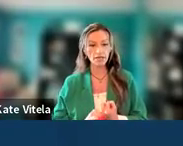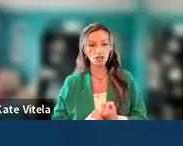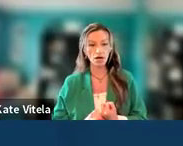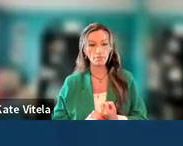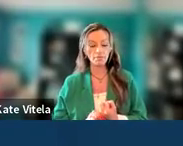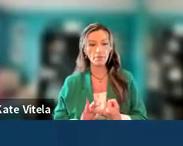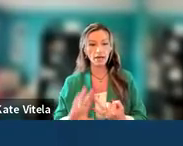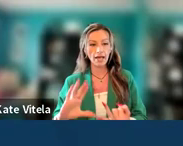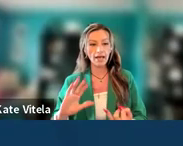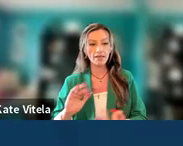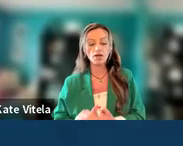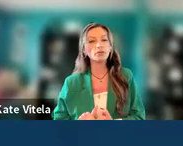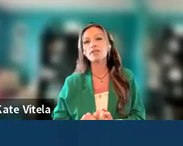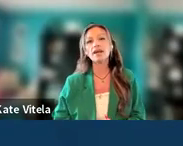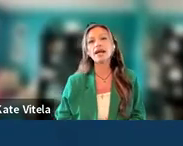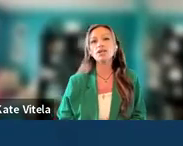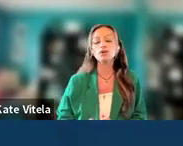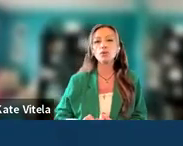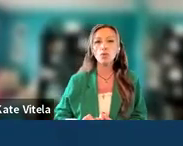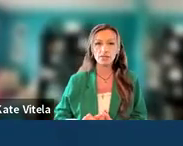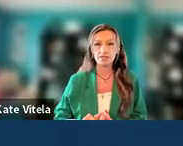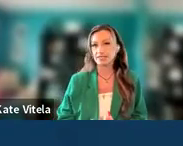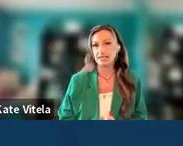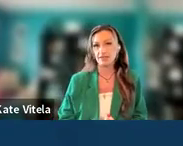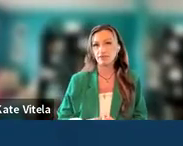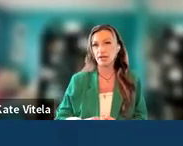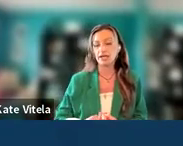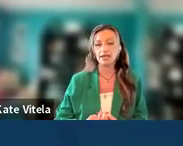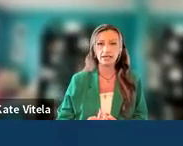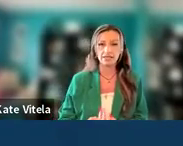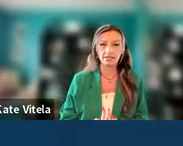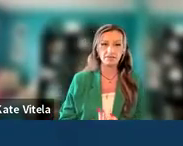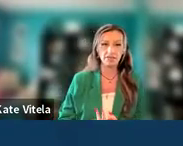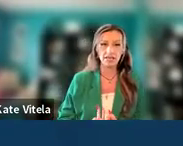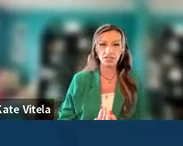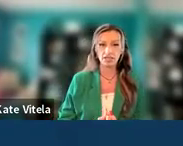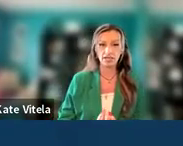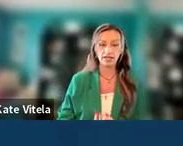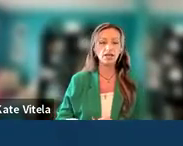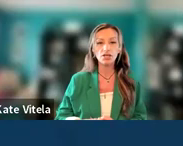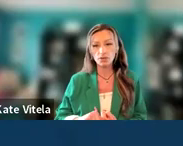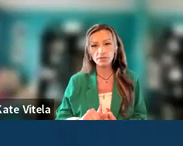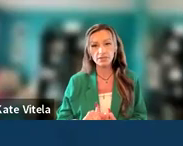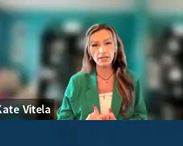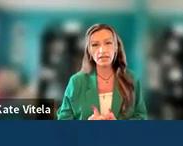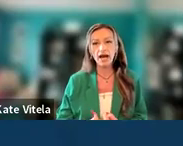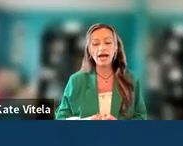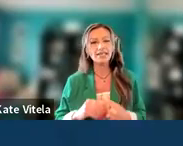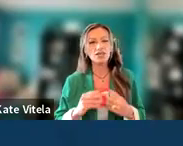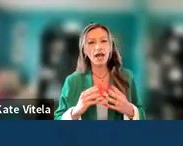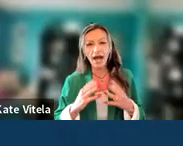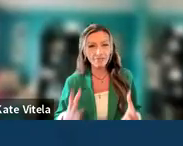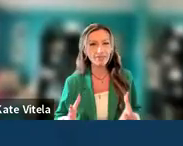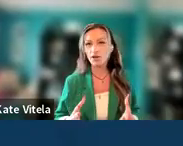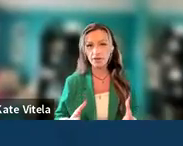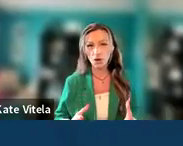from my job. The only thing I knew was excessive drinking and excessive THC use. I